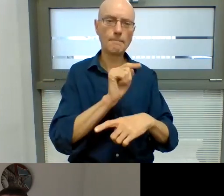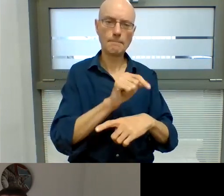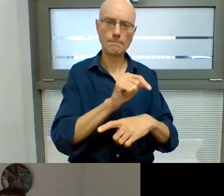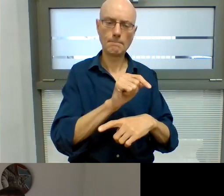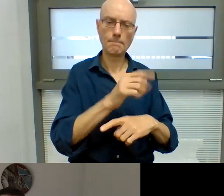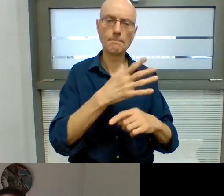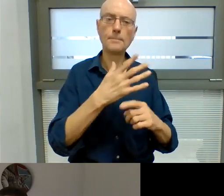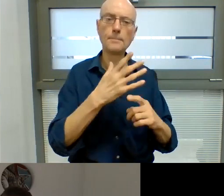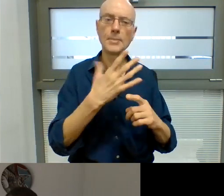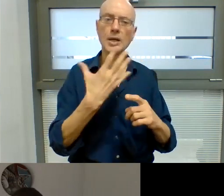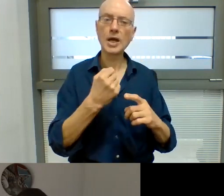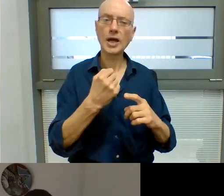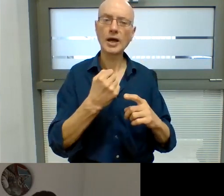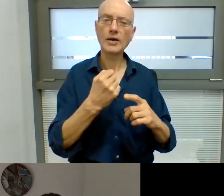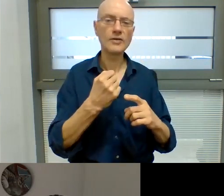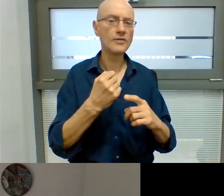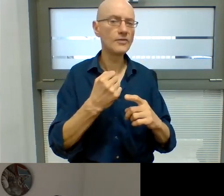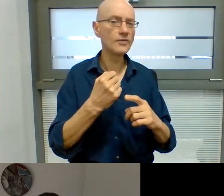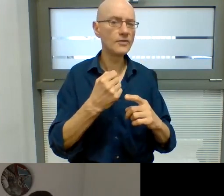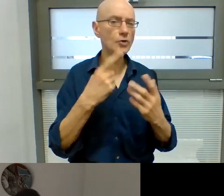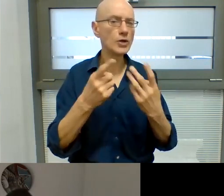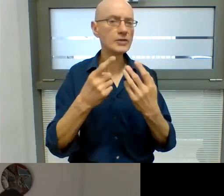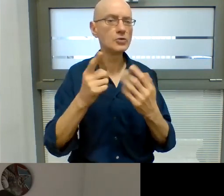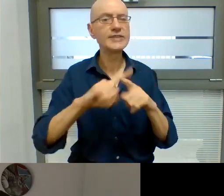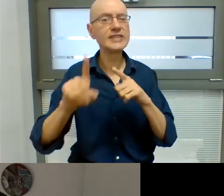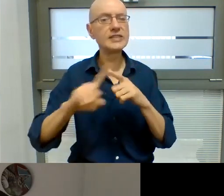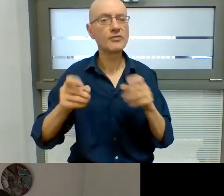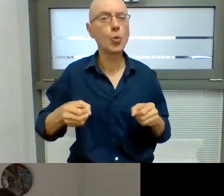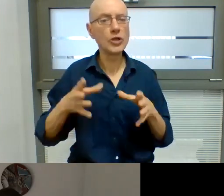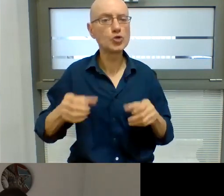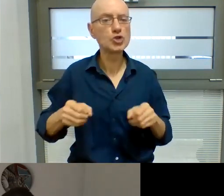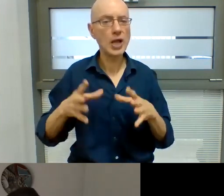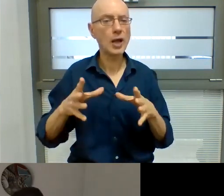different power chairs and wheelchairs,